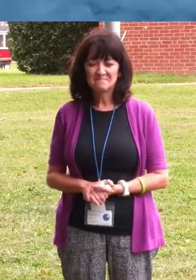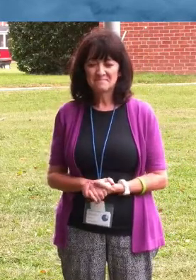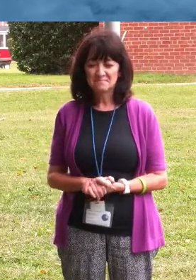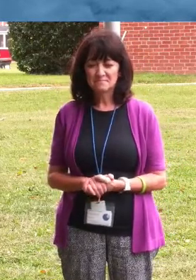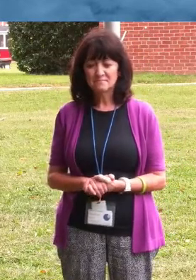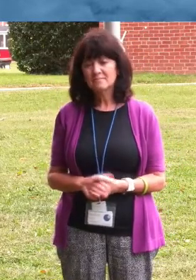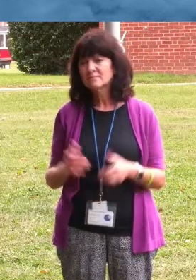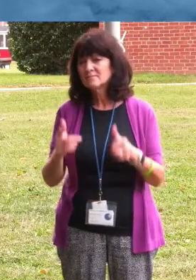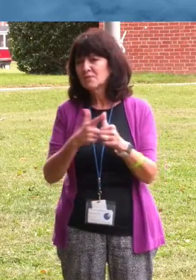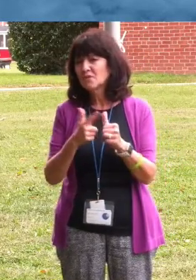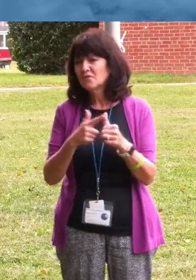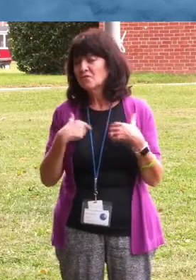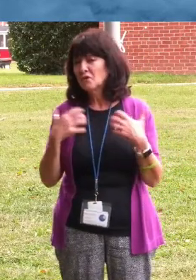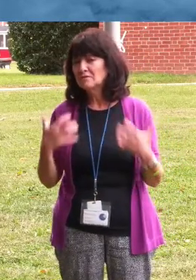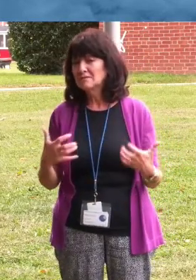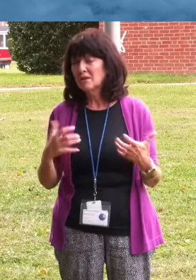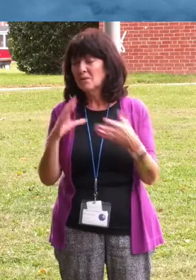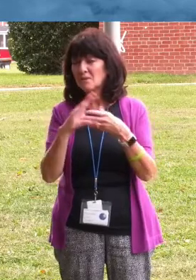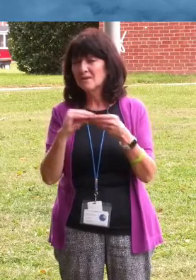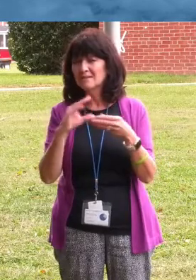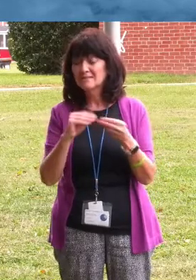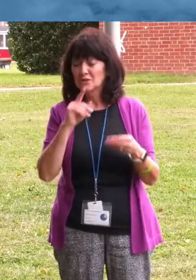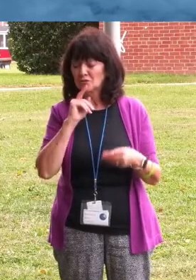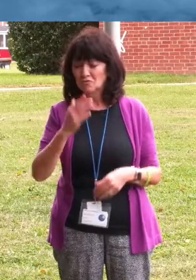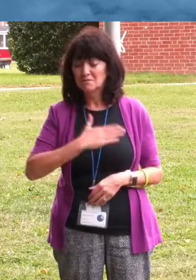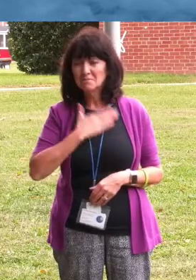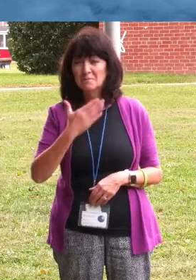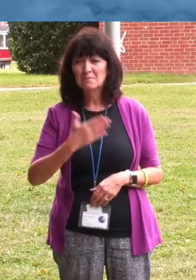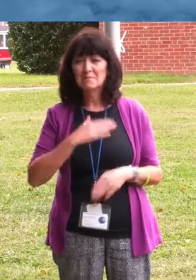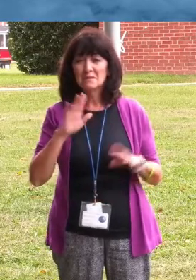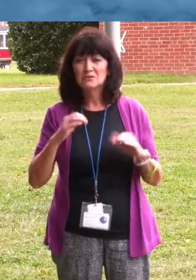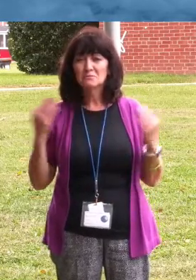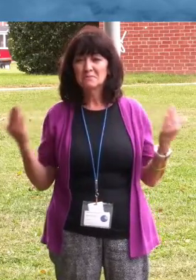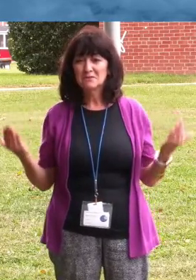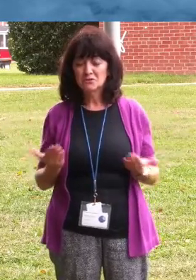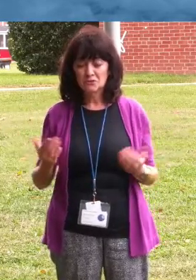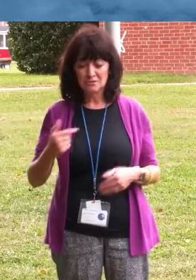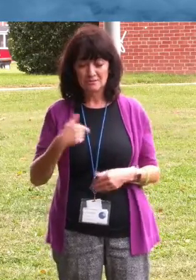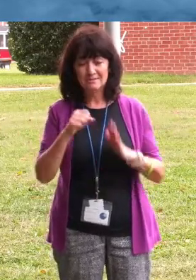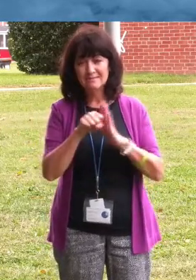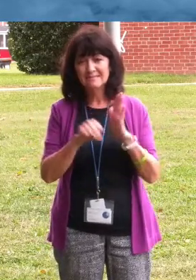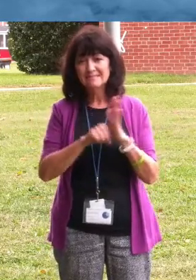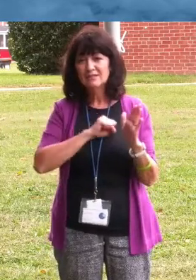First off, I want to say it's a pleasure to be here as State Senator of the 14th District.